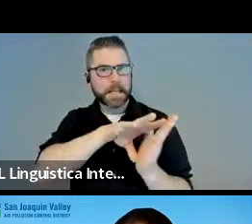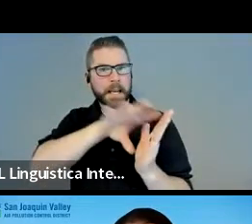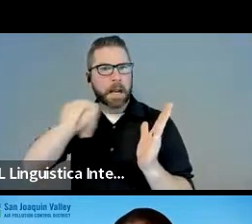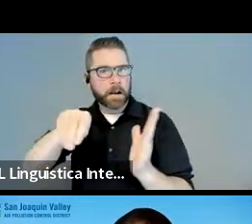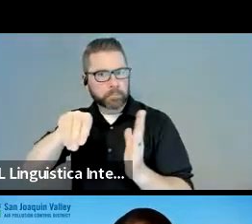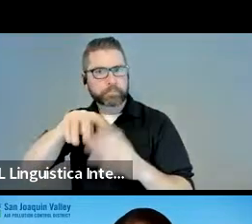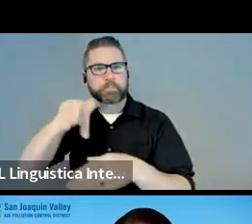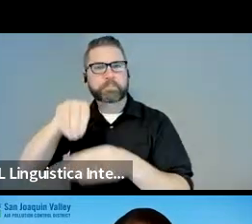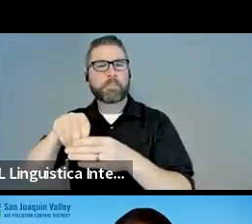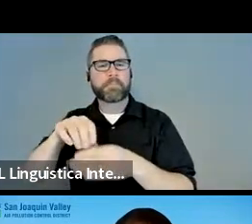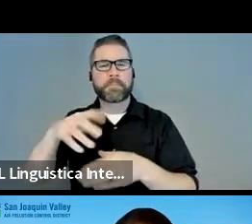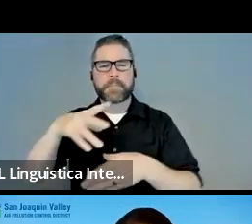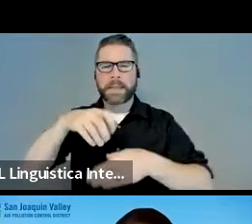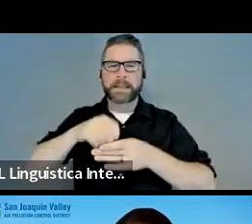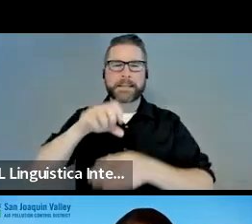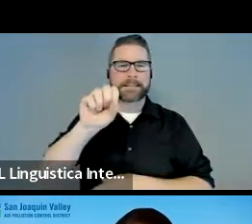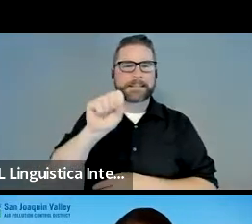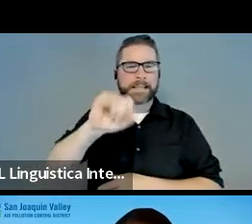Valley.